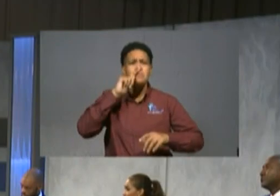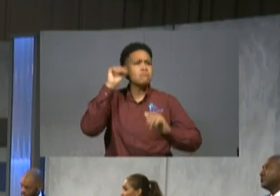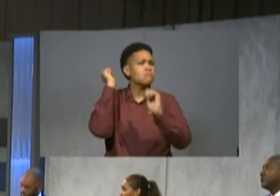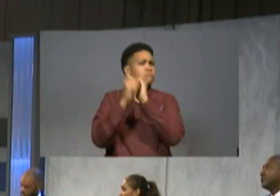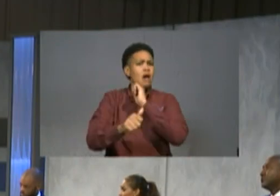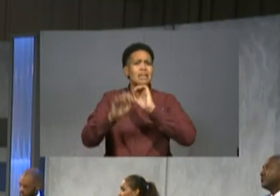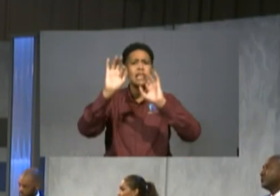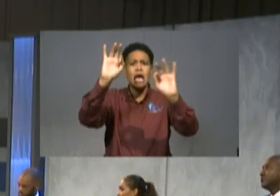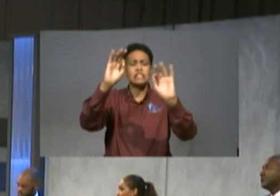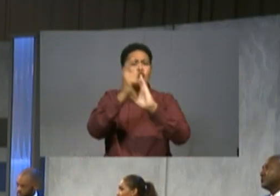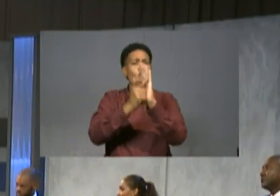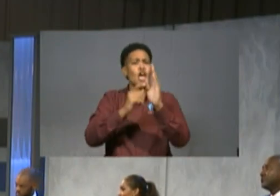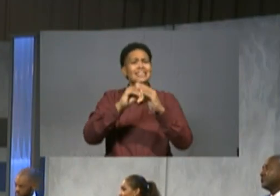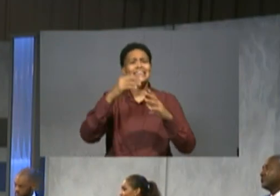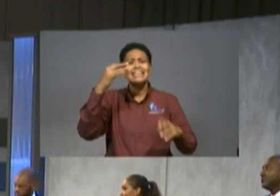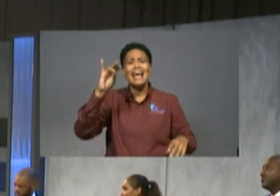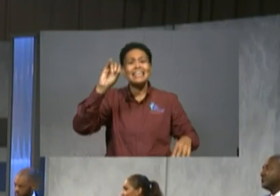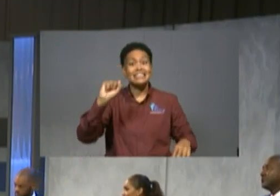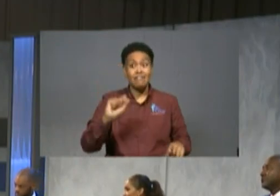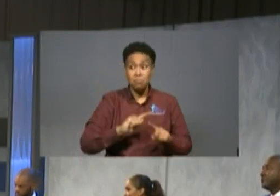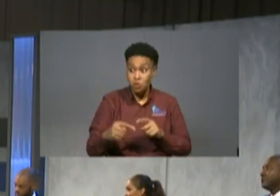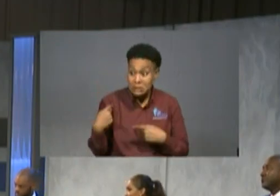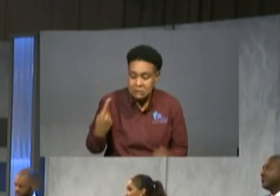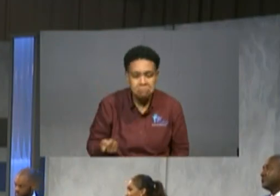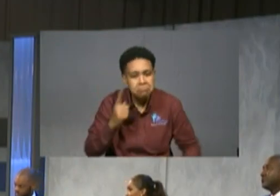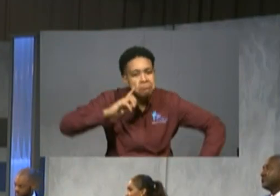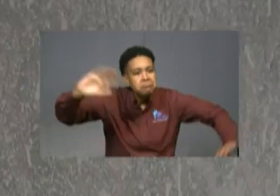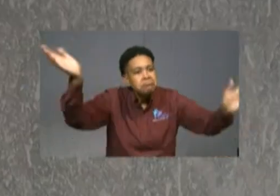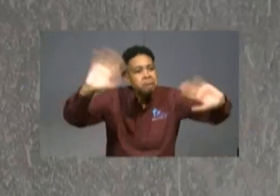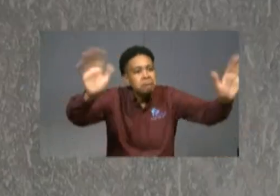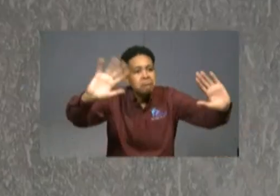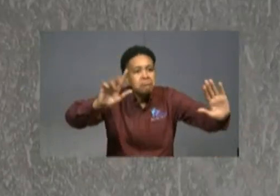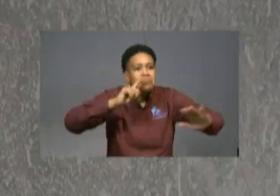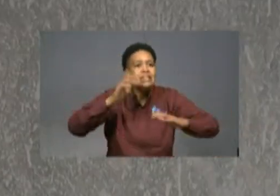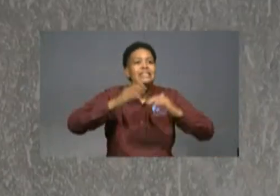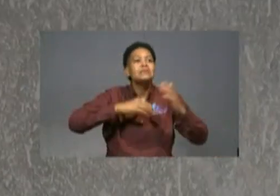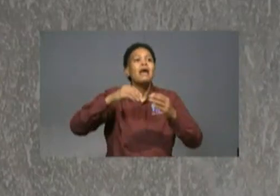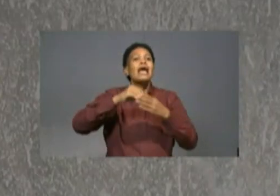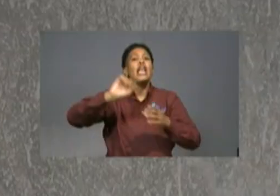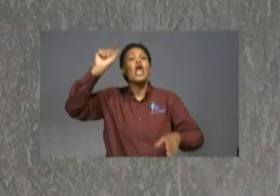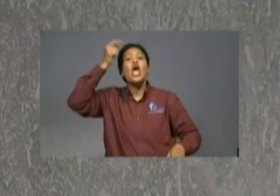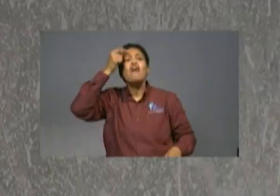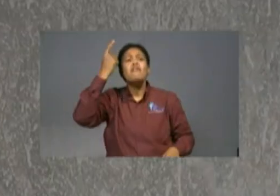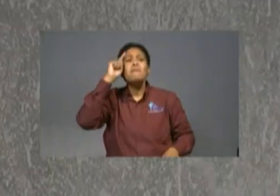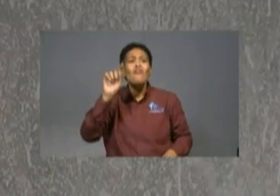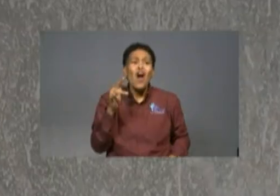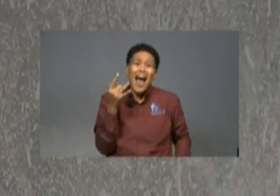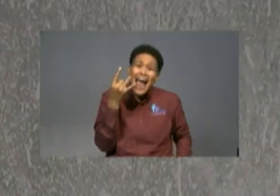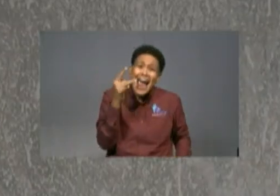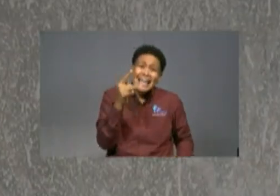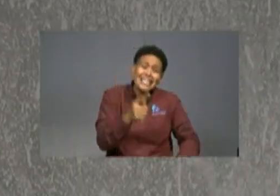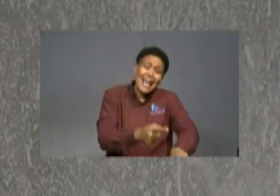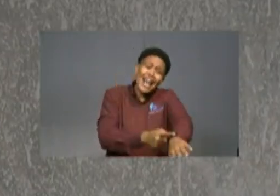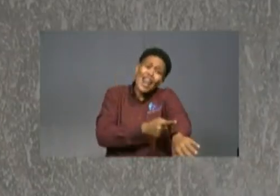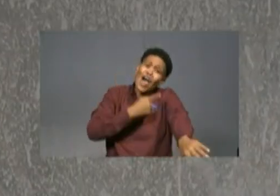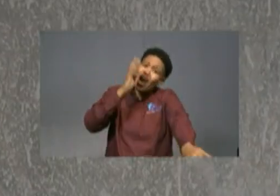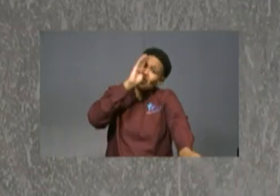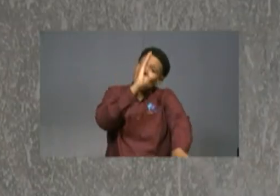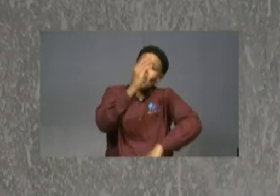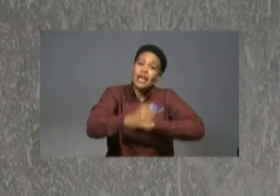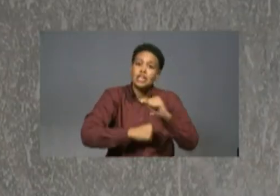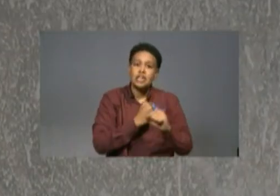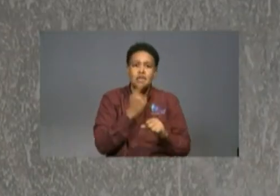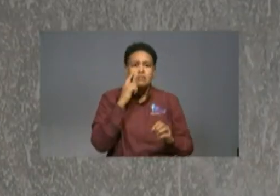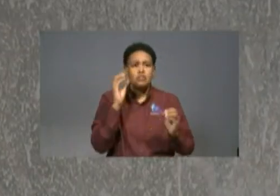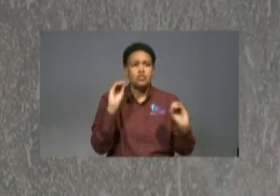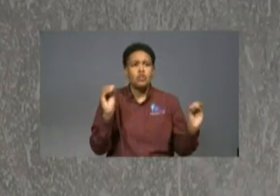in the 70s, but they haven't done much since, despite having been in government for 18 long consecutive years when